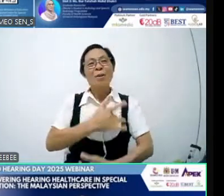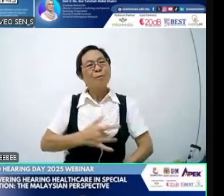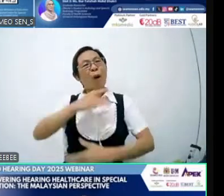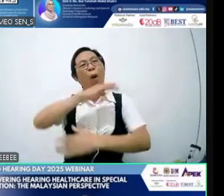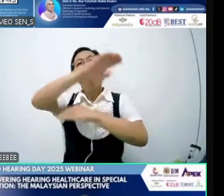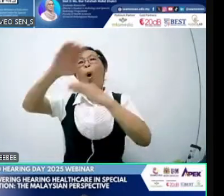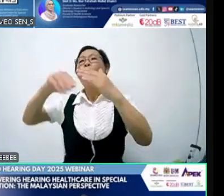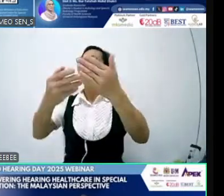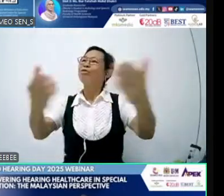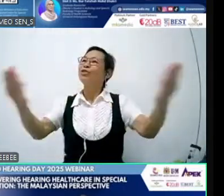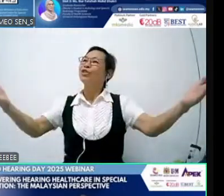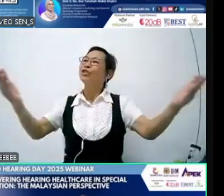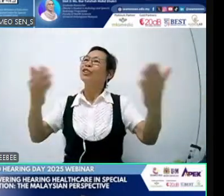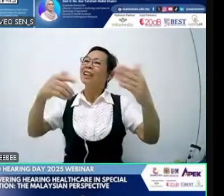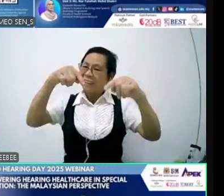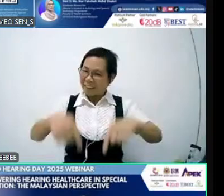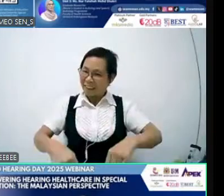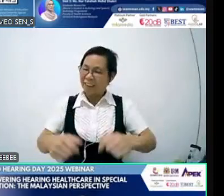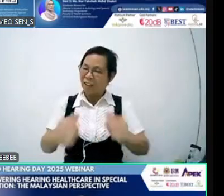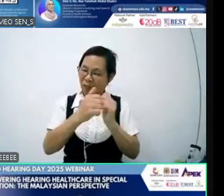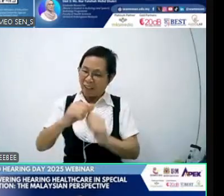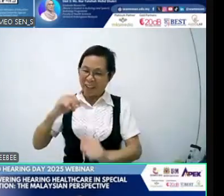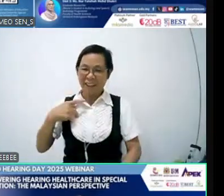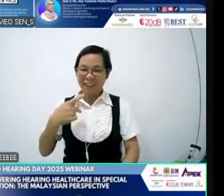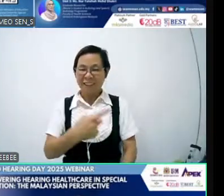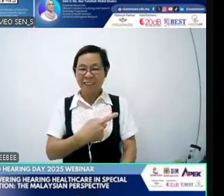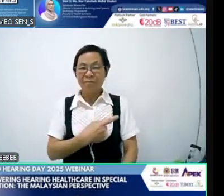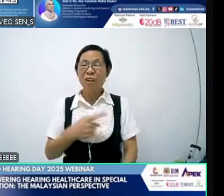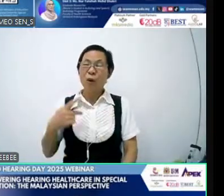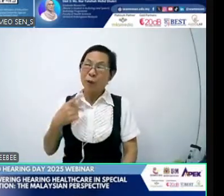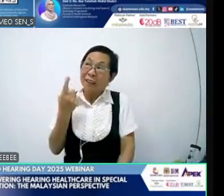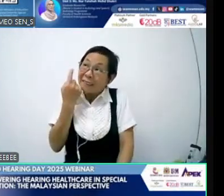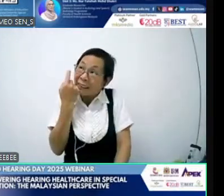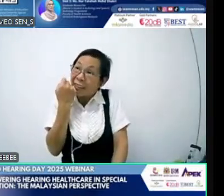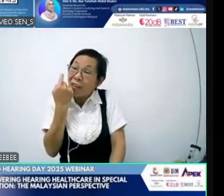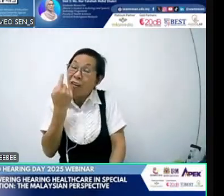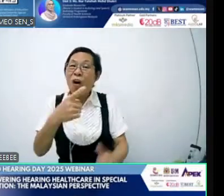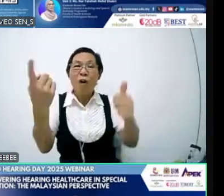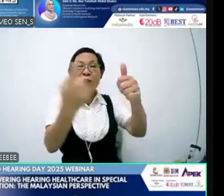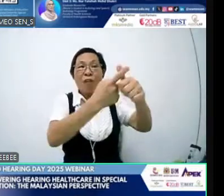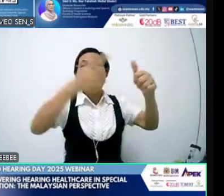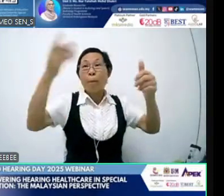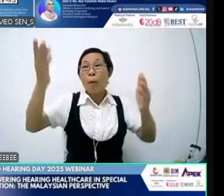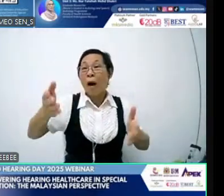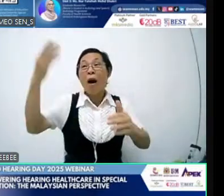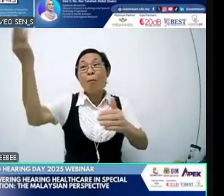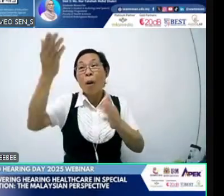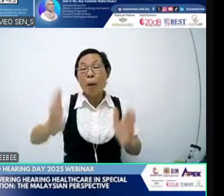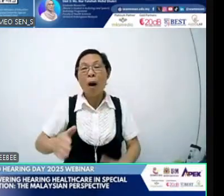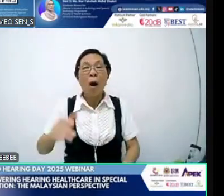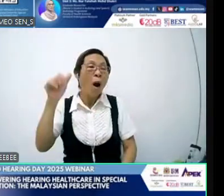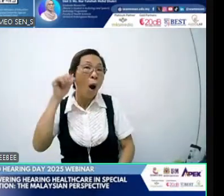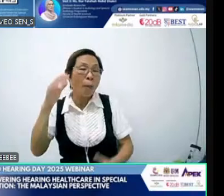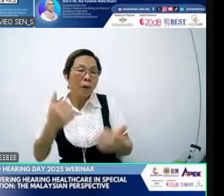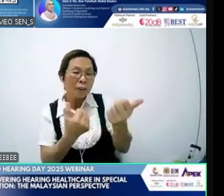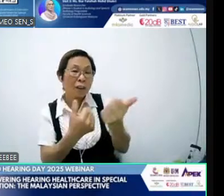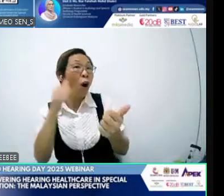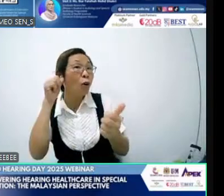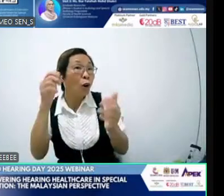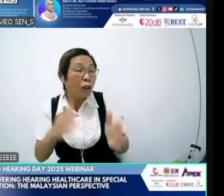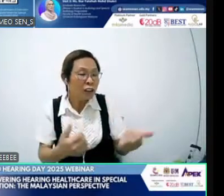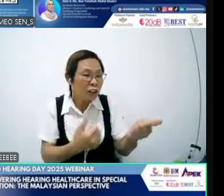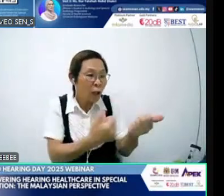you for staying with us. So we just heard from our first speaker about how audiologists support children in